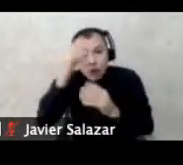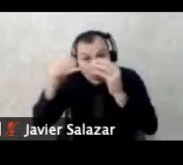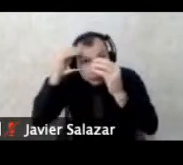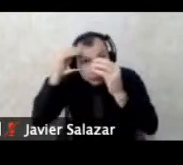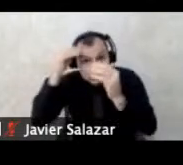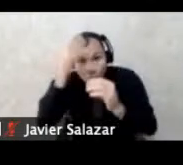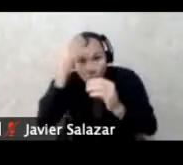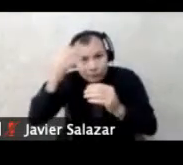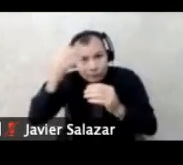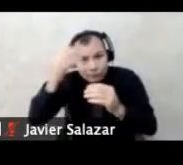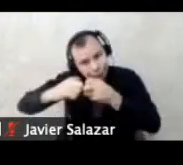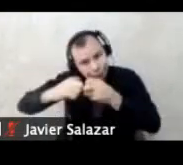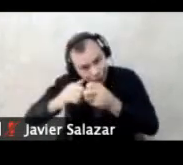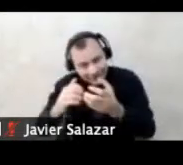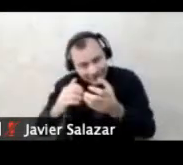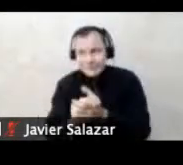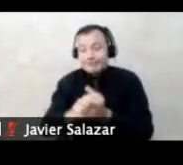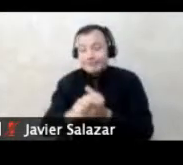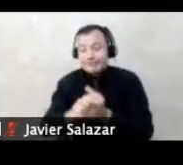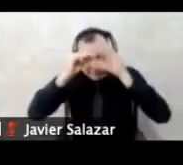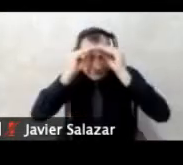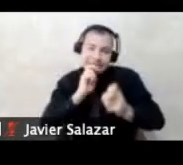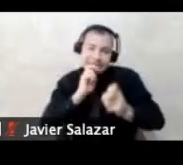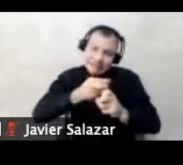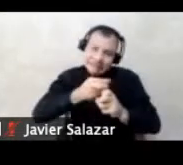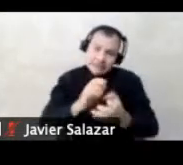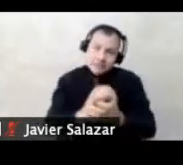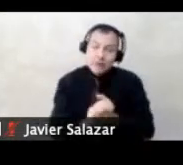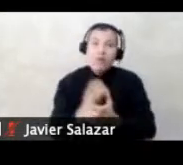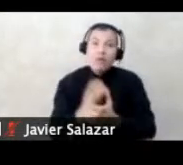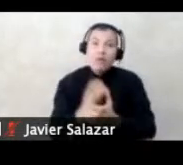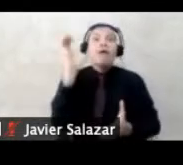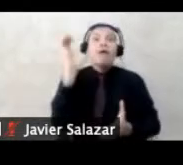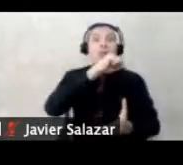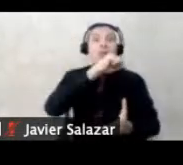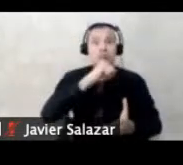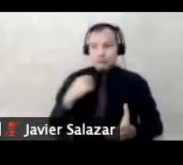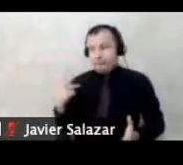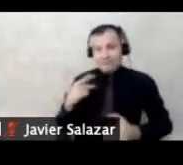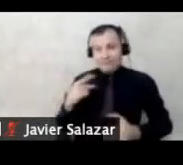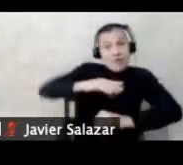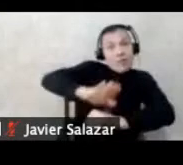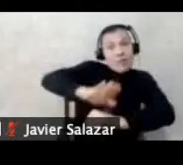para ellos de tener estas conversaciones y de poder lidiar con esas emociones.